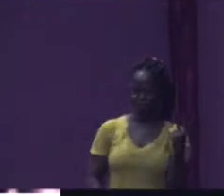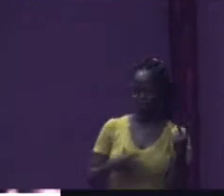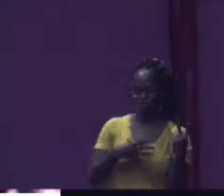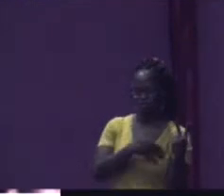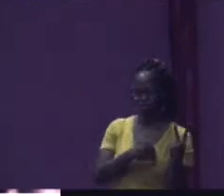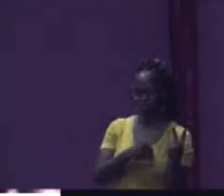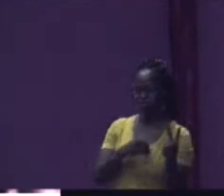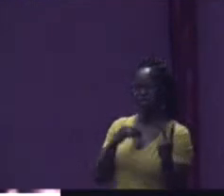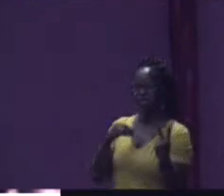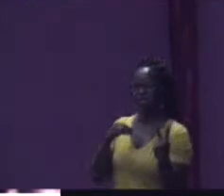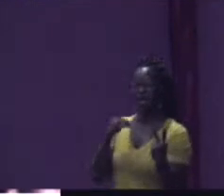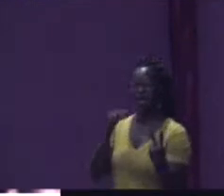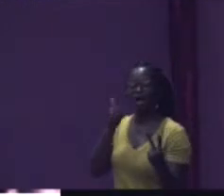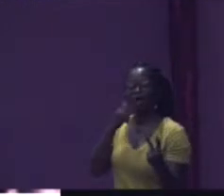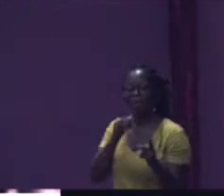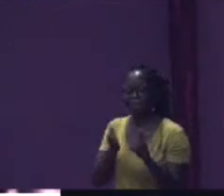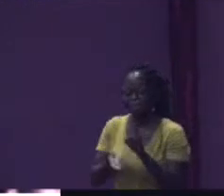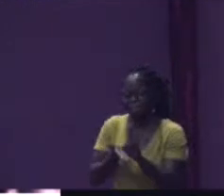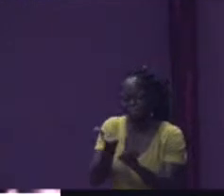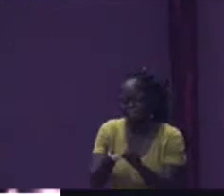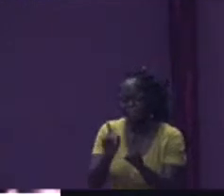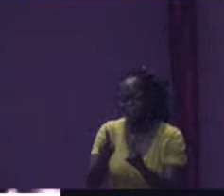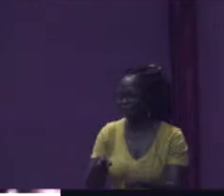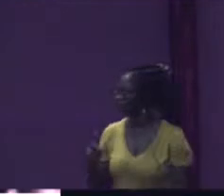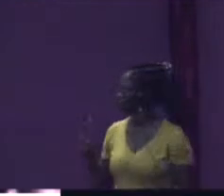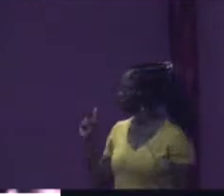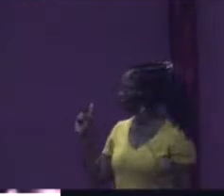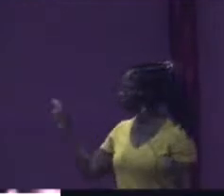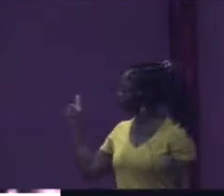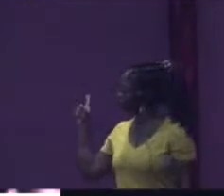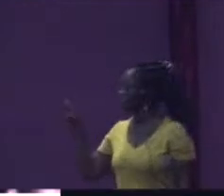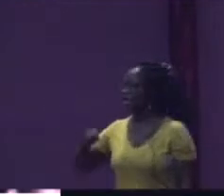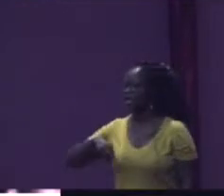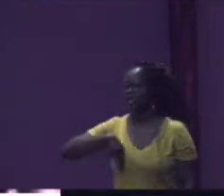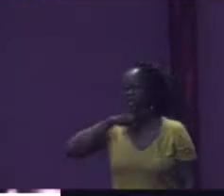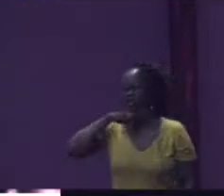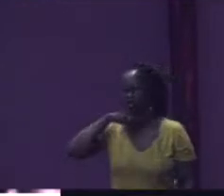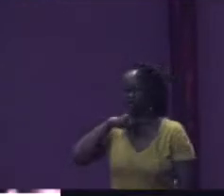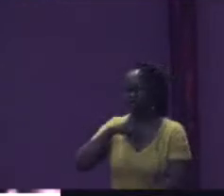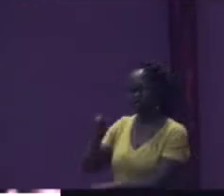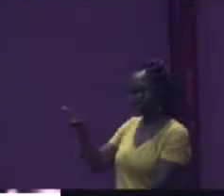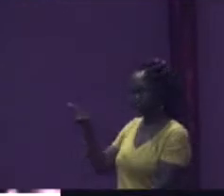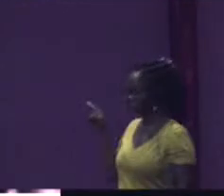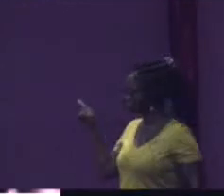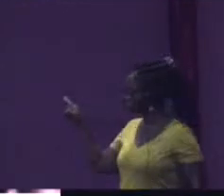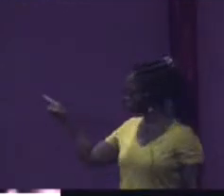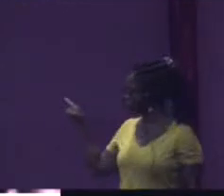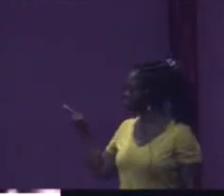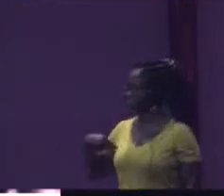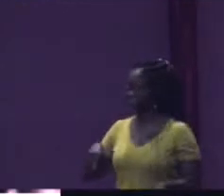children. So those are her grandchildren. And the others are grandchildren too.